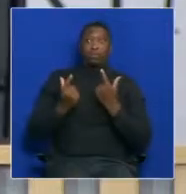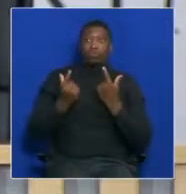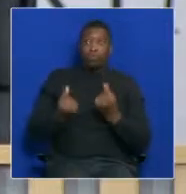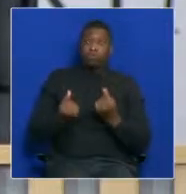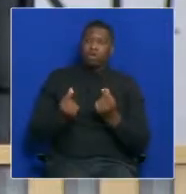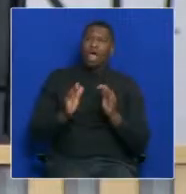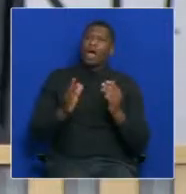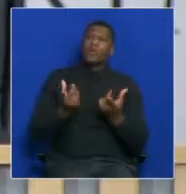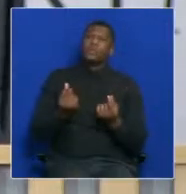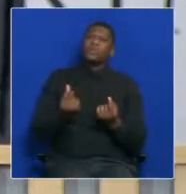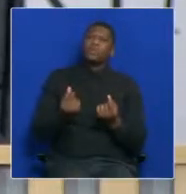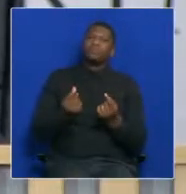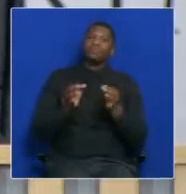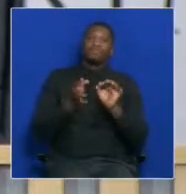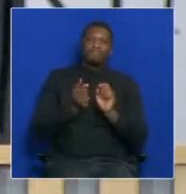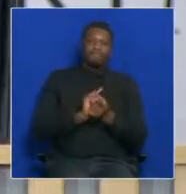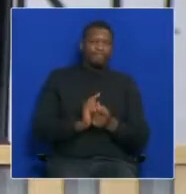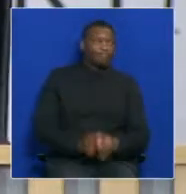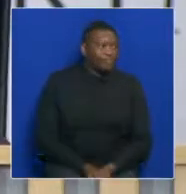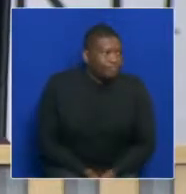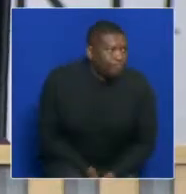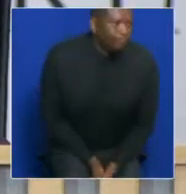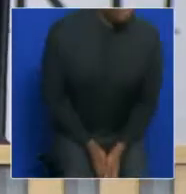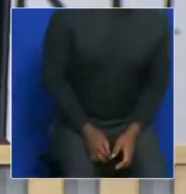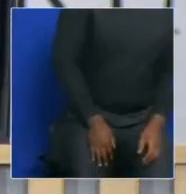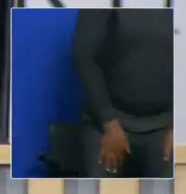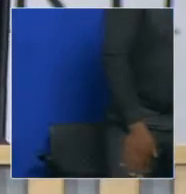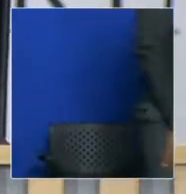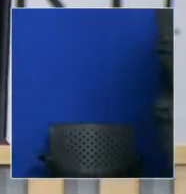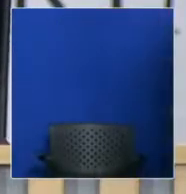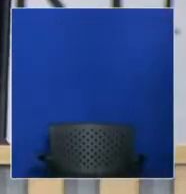So in practice, Chair and Commissioners,